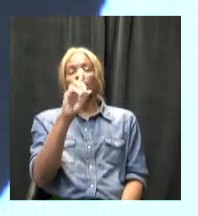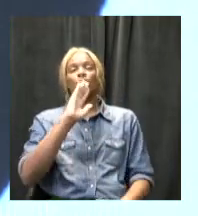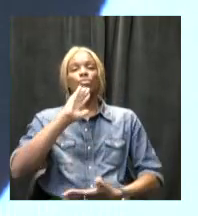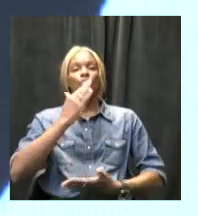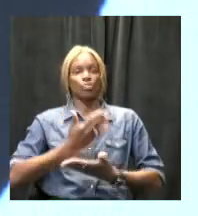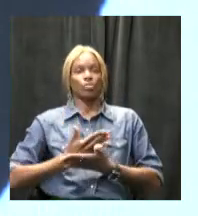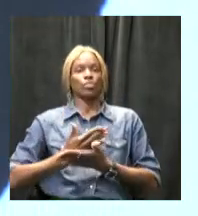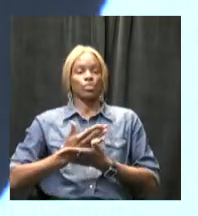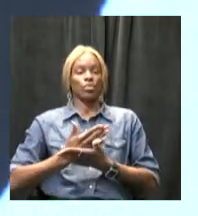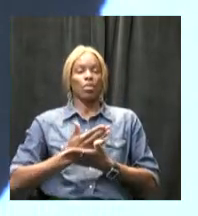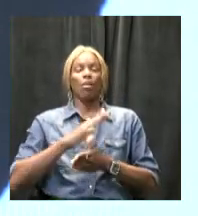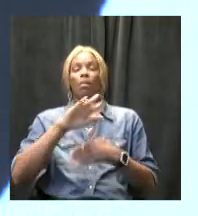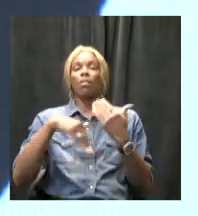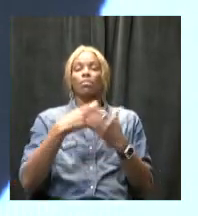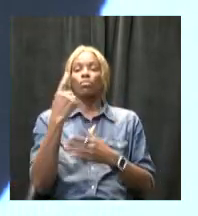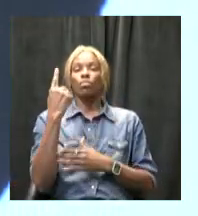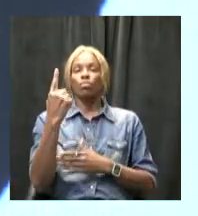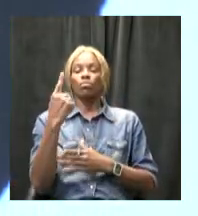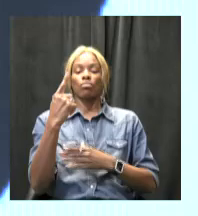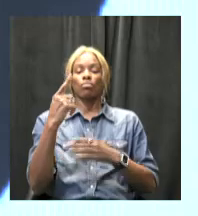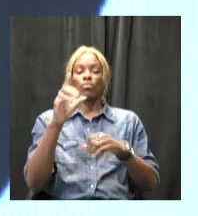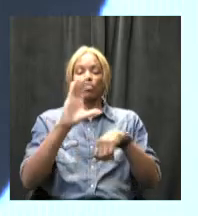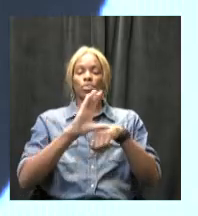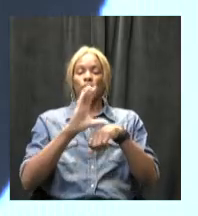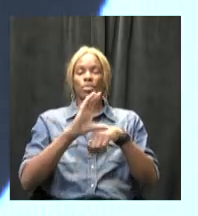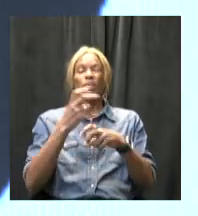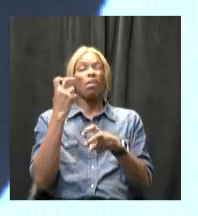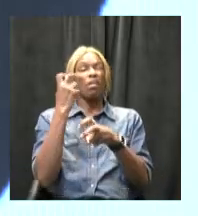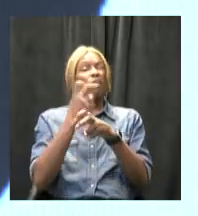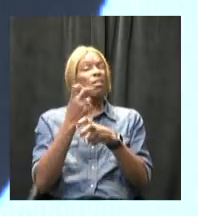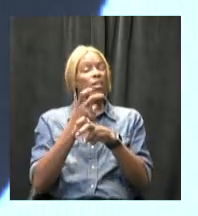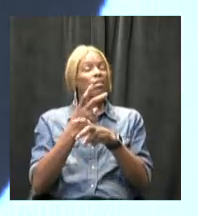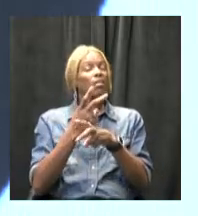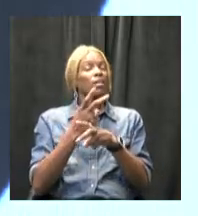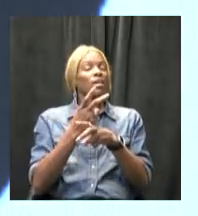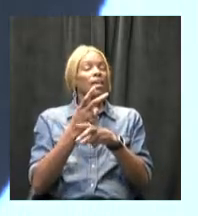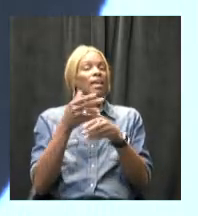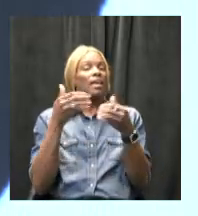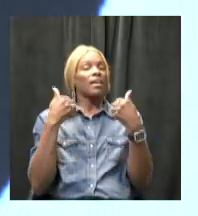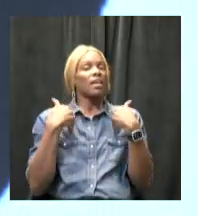cases in one church. And sometimes, y'all, it's hard to make everybody happy.